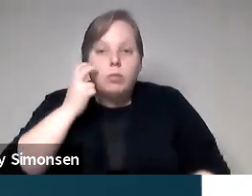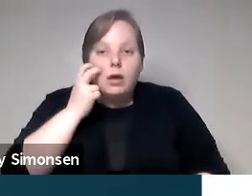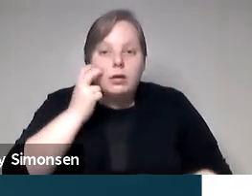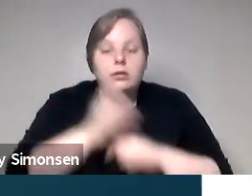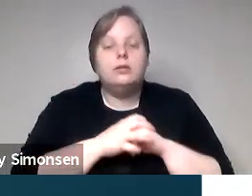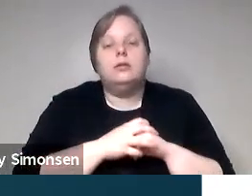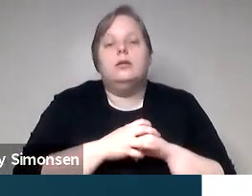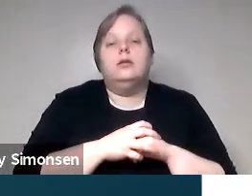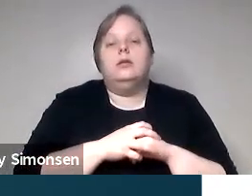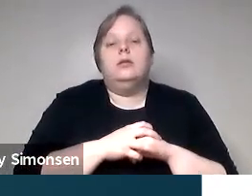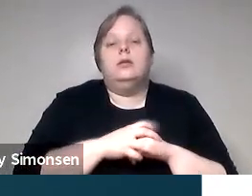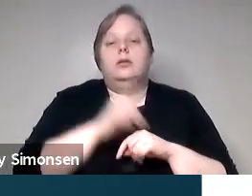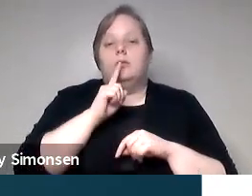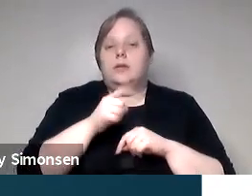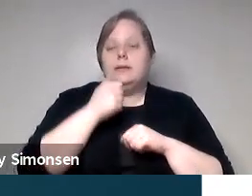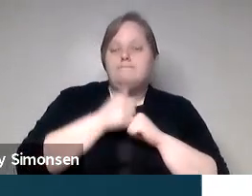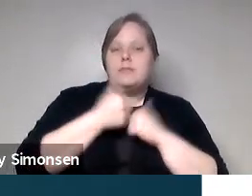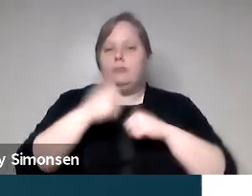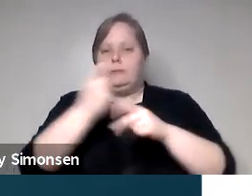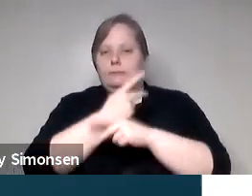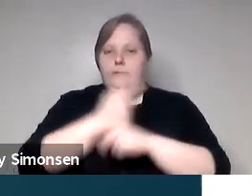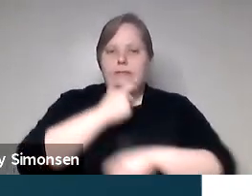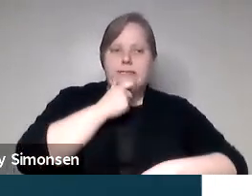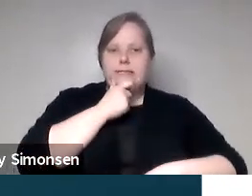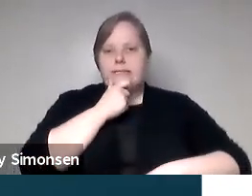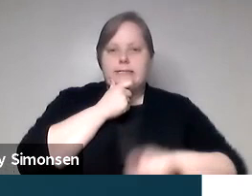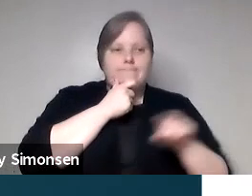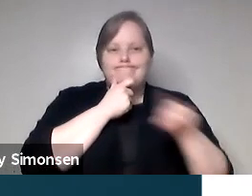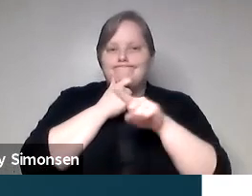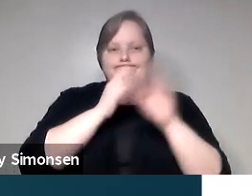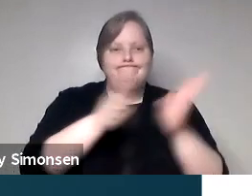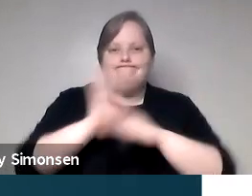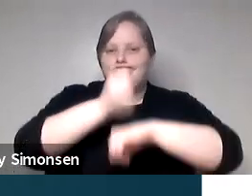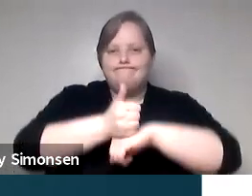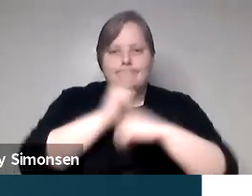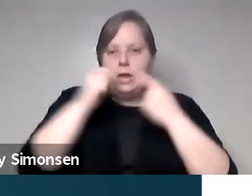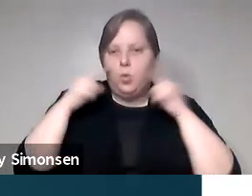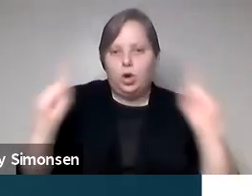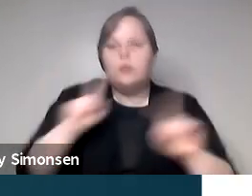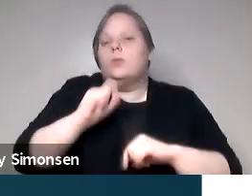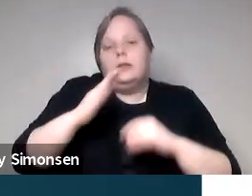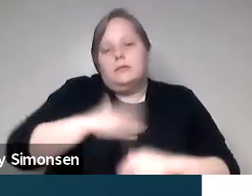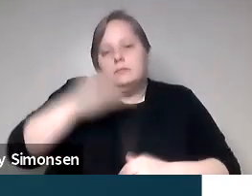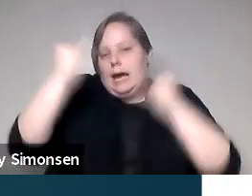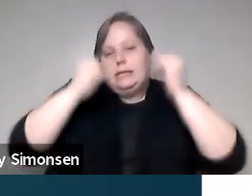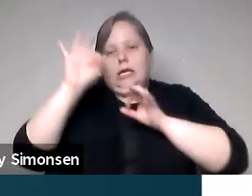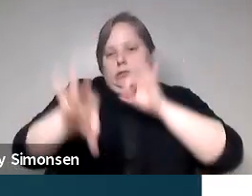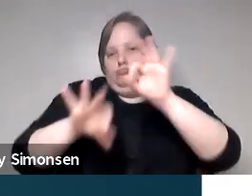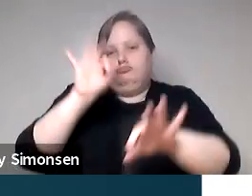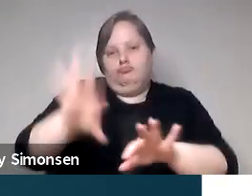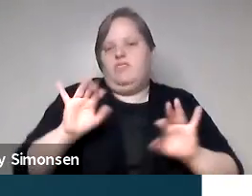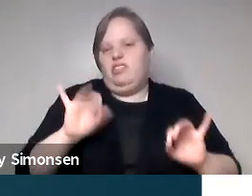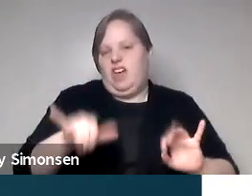you're thinking, wow, things just aren't working here. These are just ideas. So in the bathroom, you